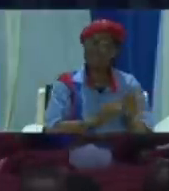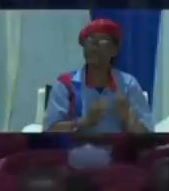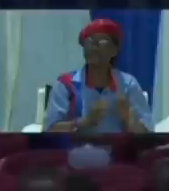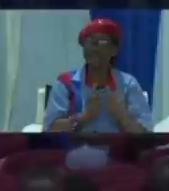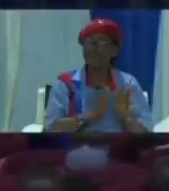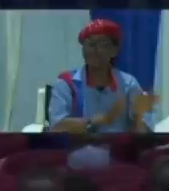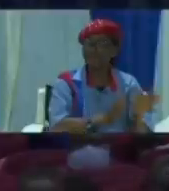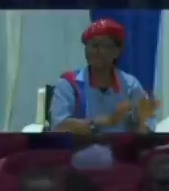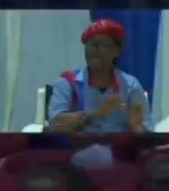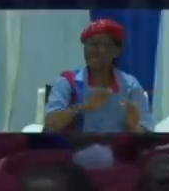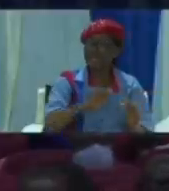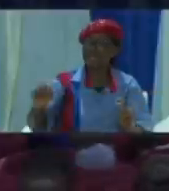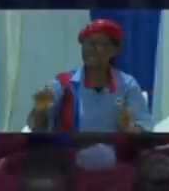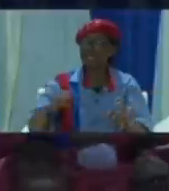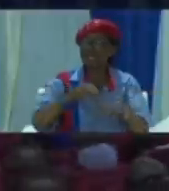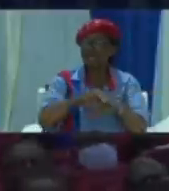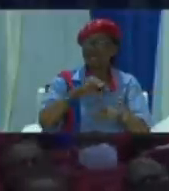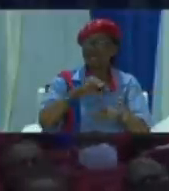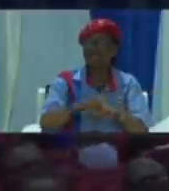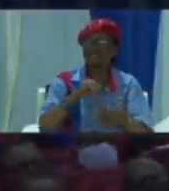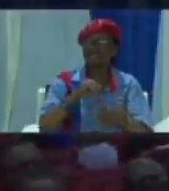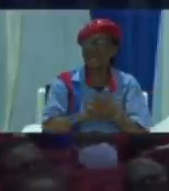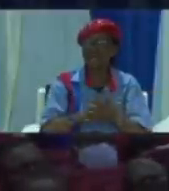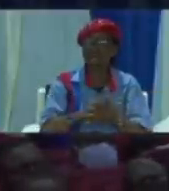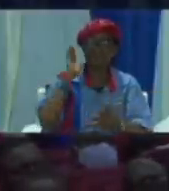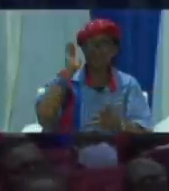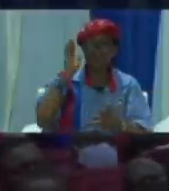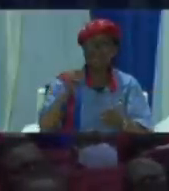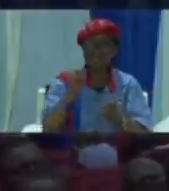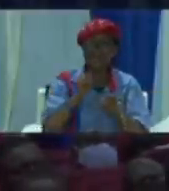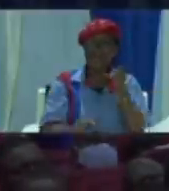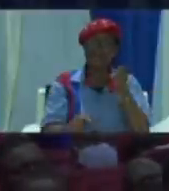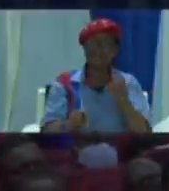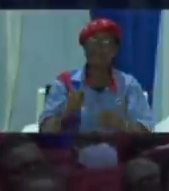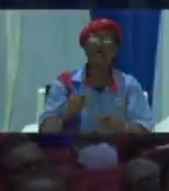Prepared a sermon that could last at least